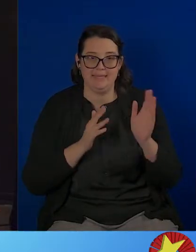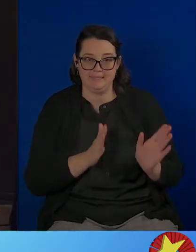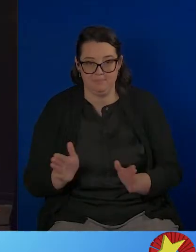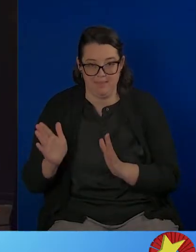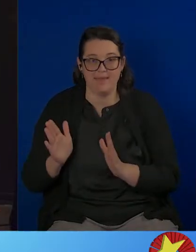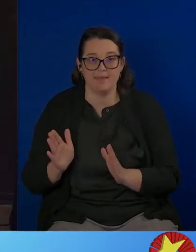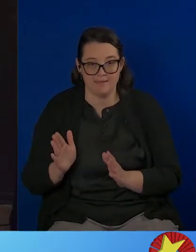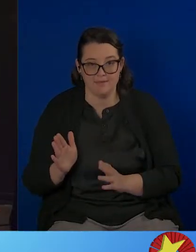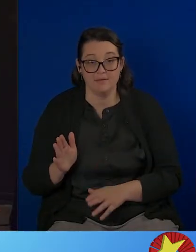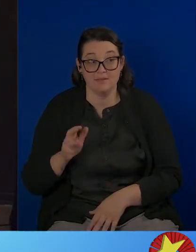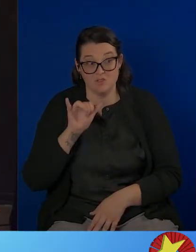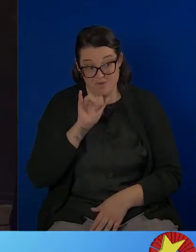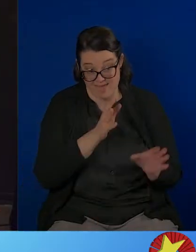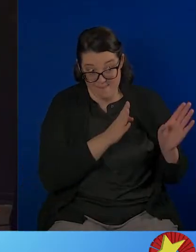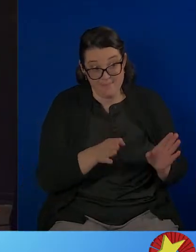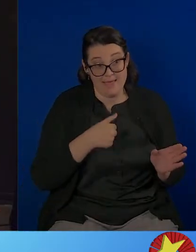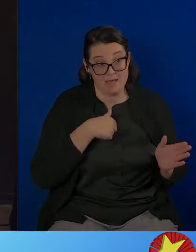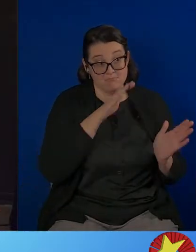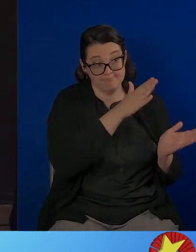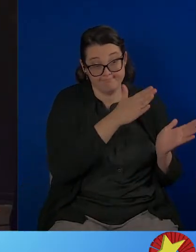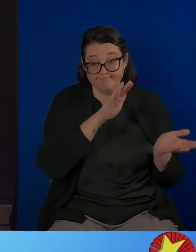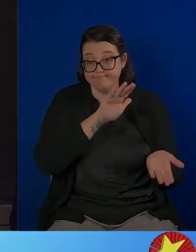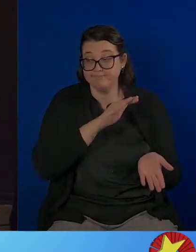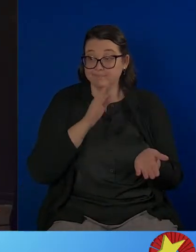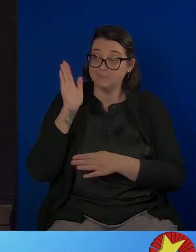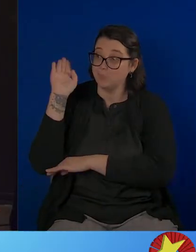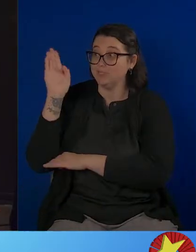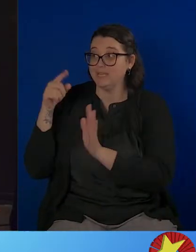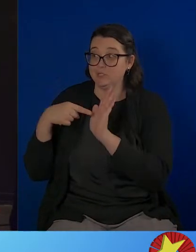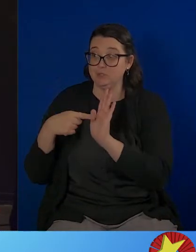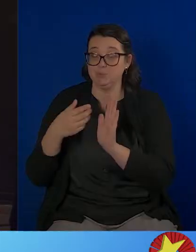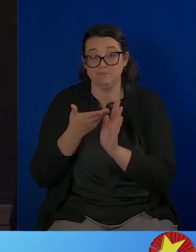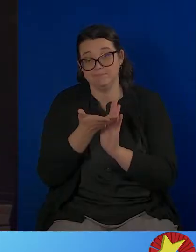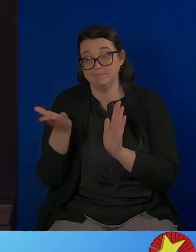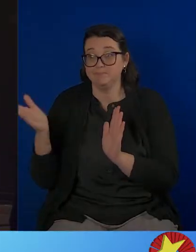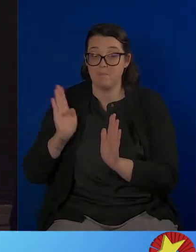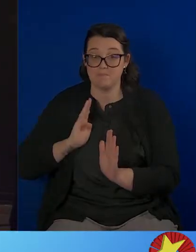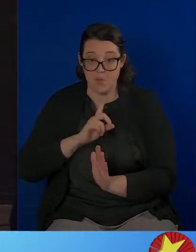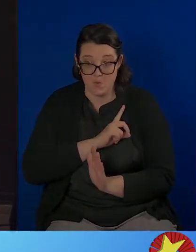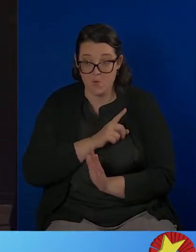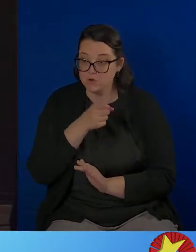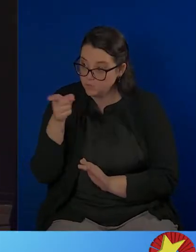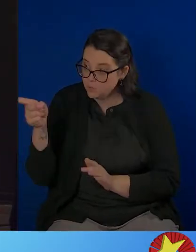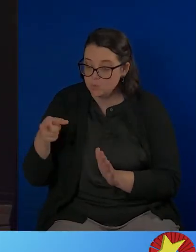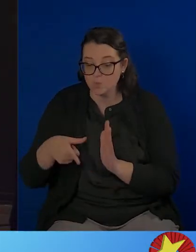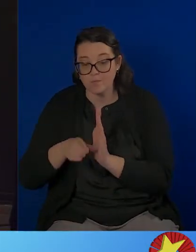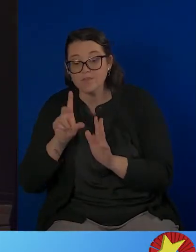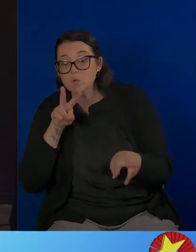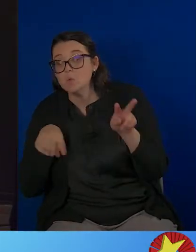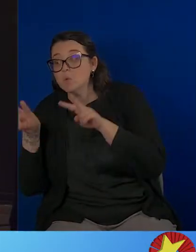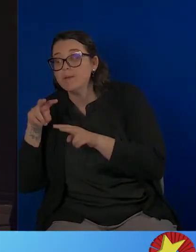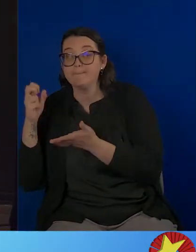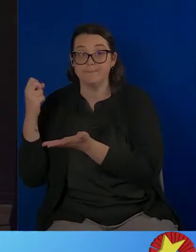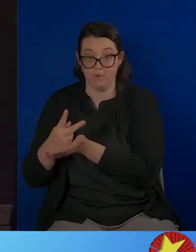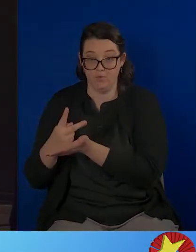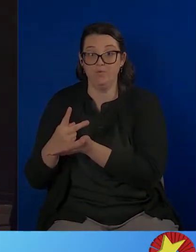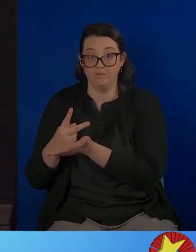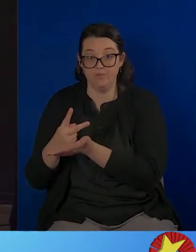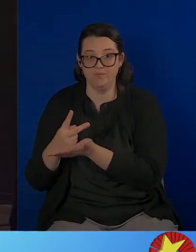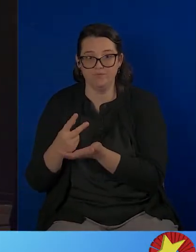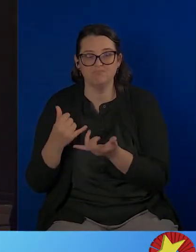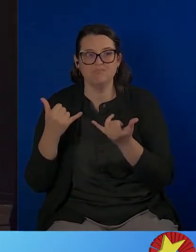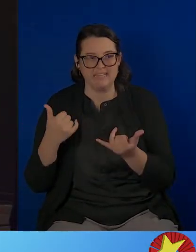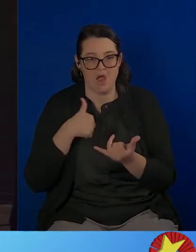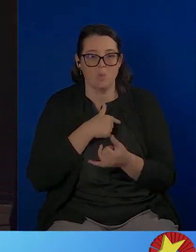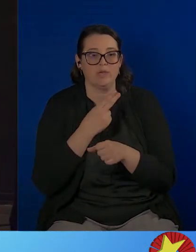We brought that plan to the board. You reviewed and approved that plan, and we have been using